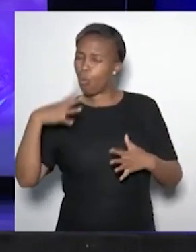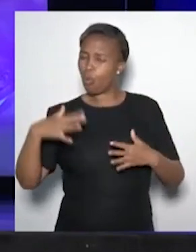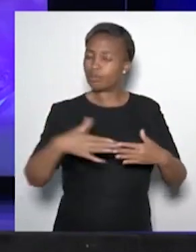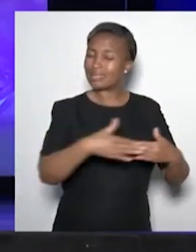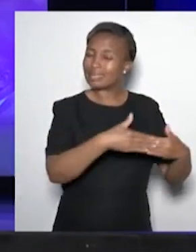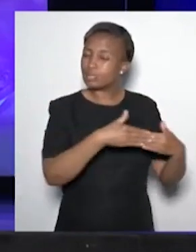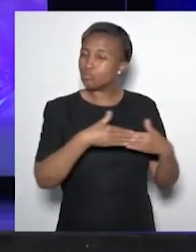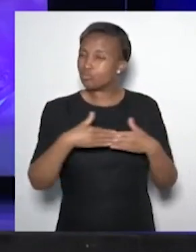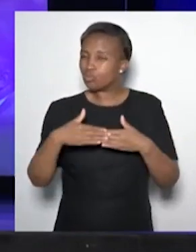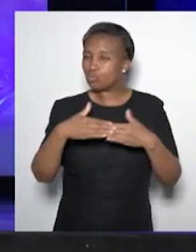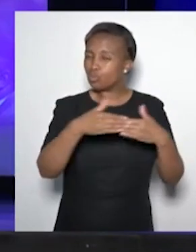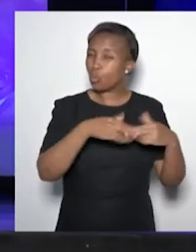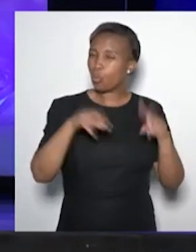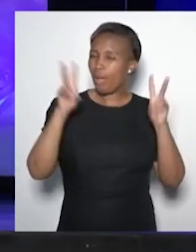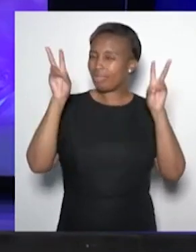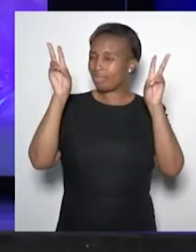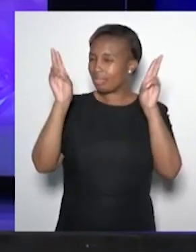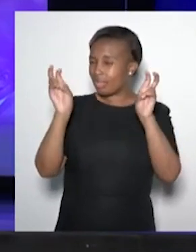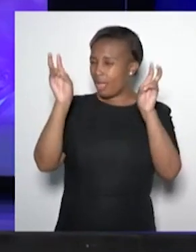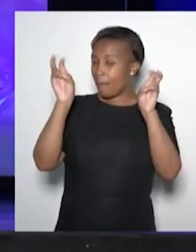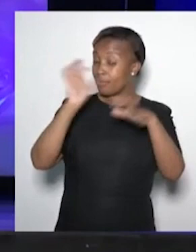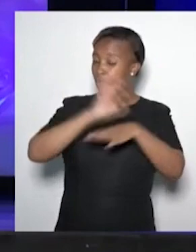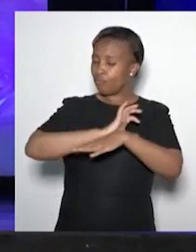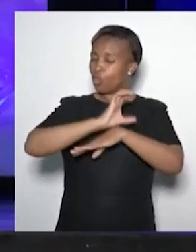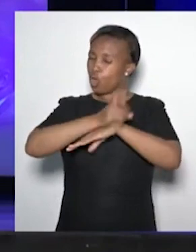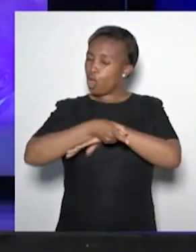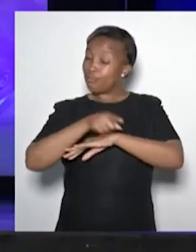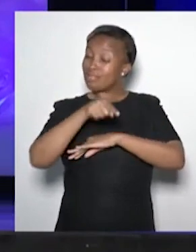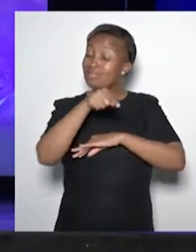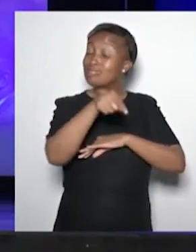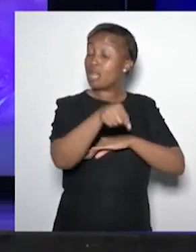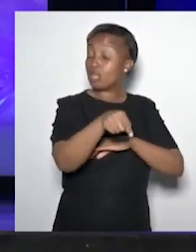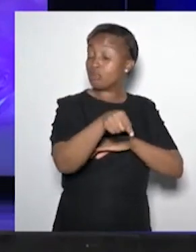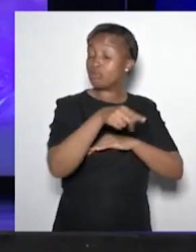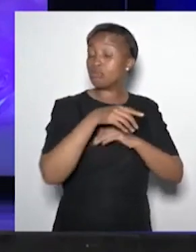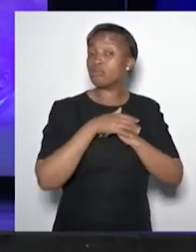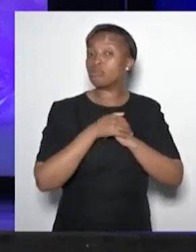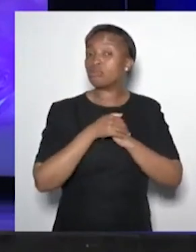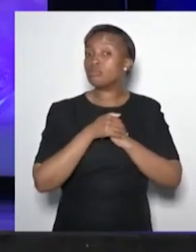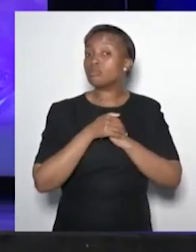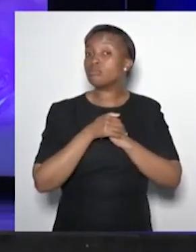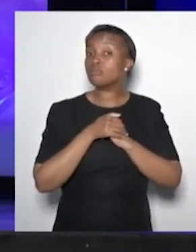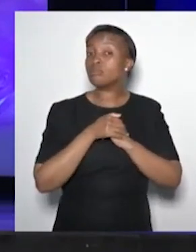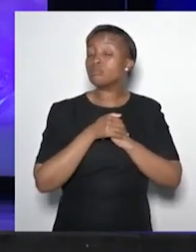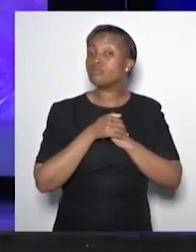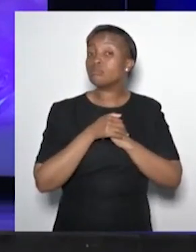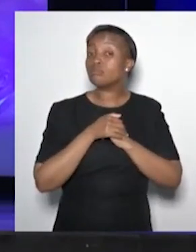the theme of this conference, which